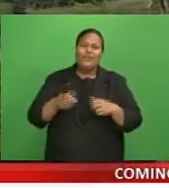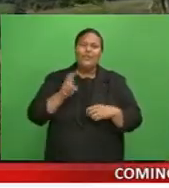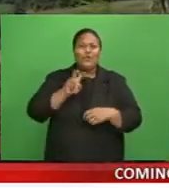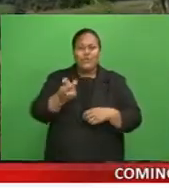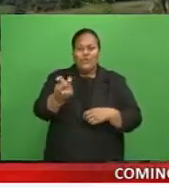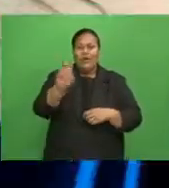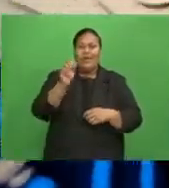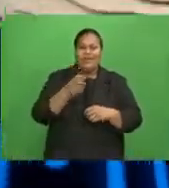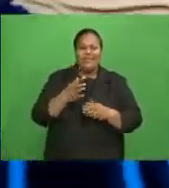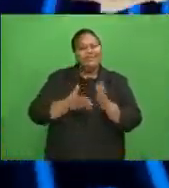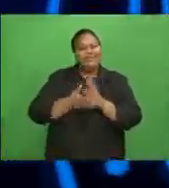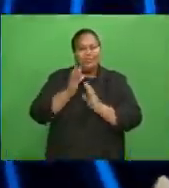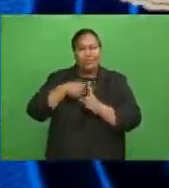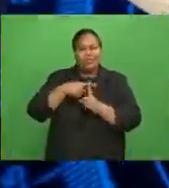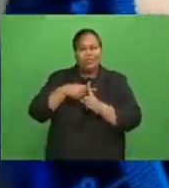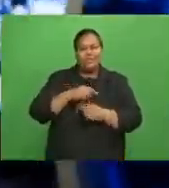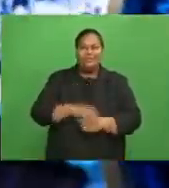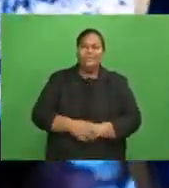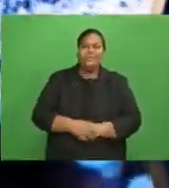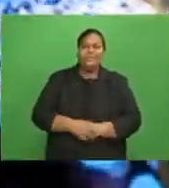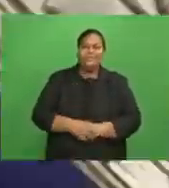high.